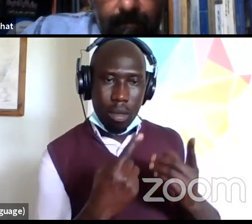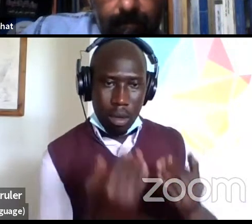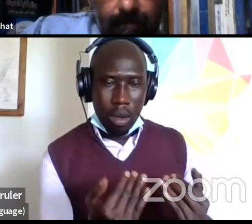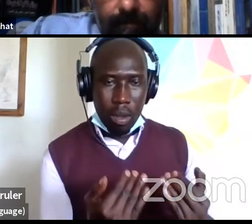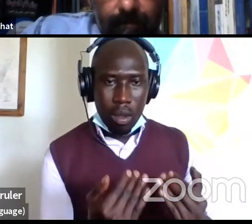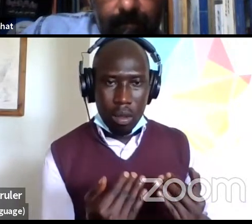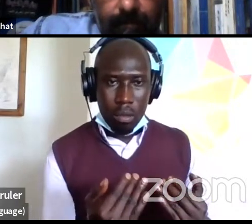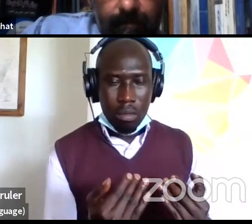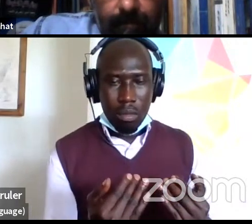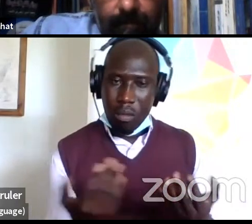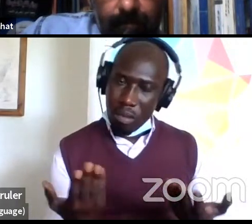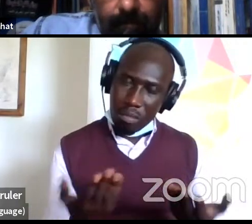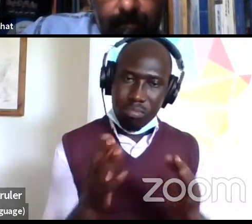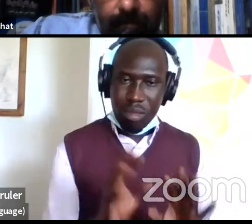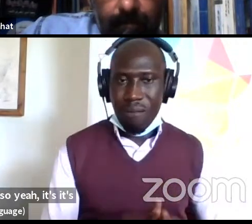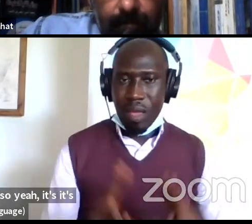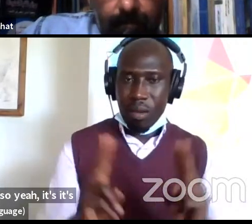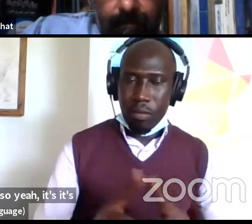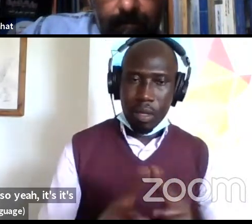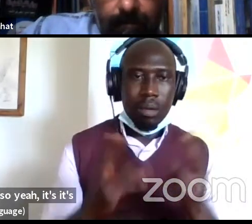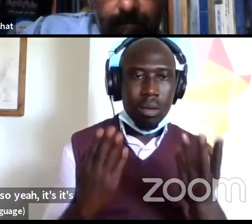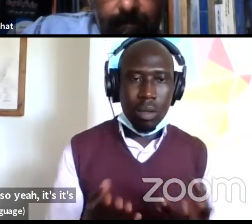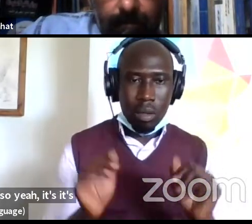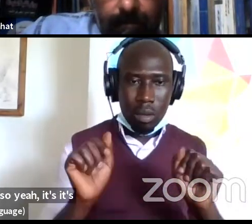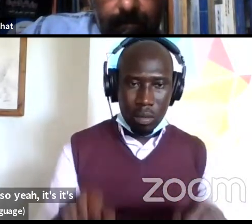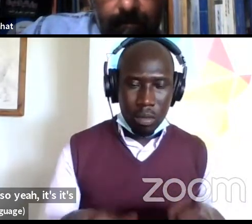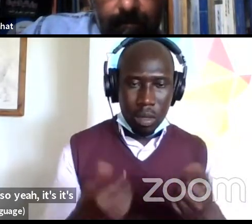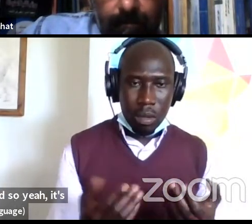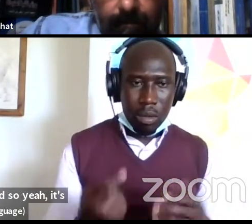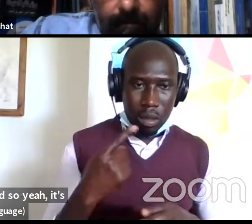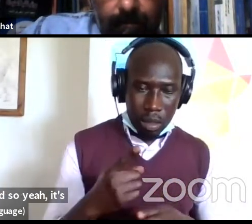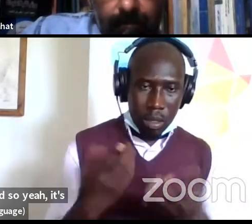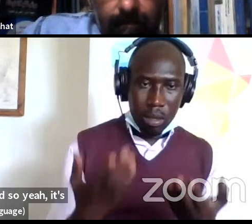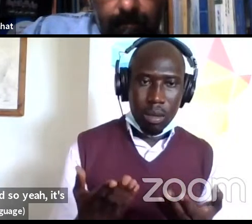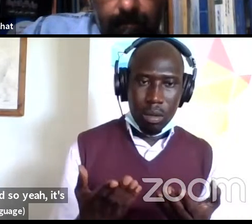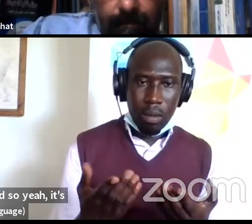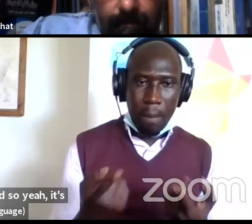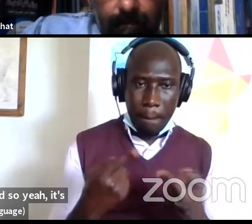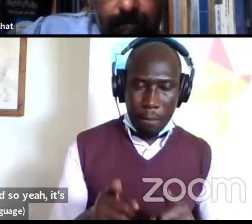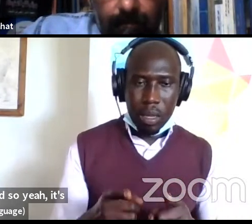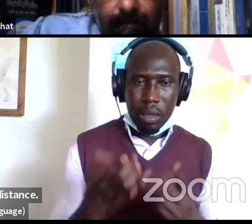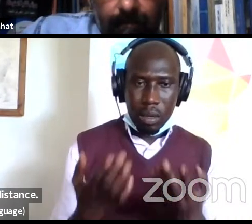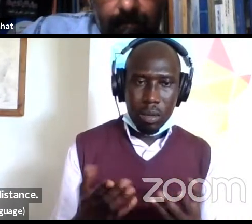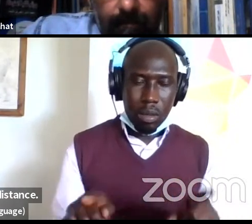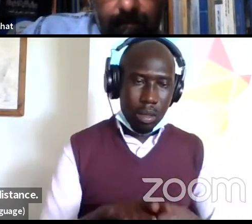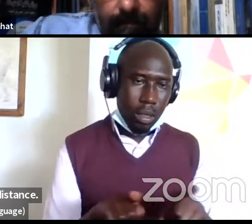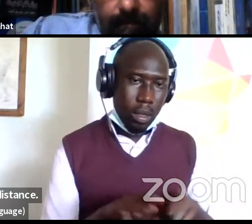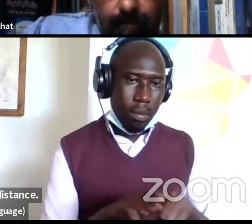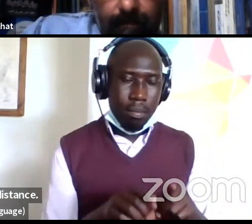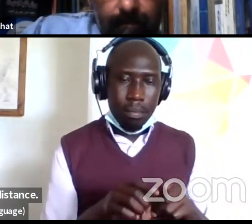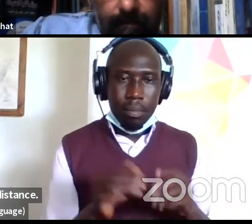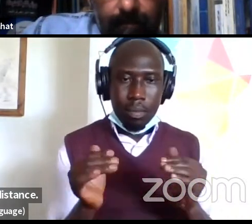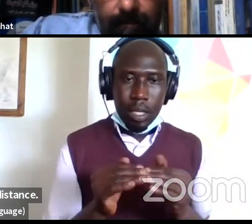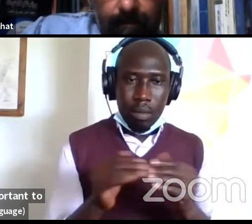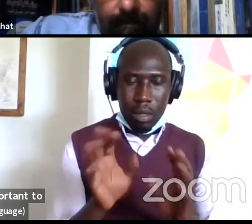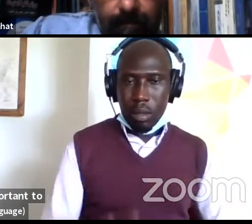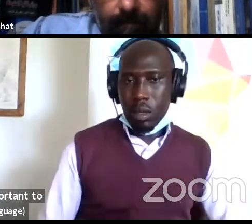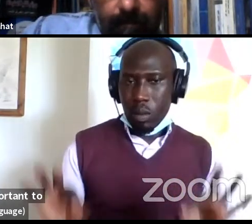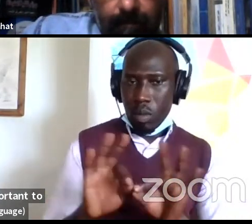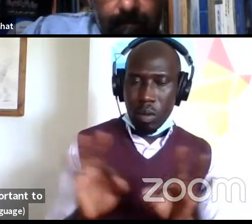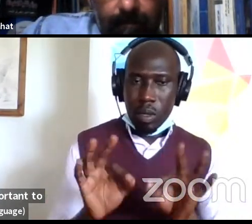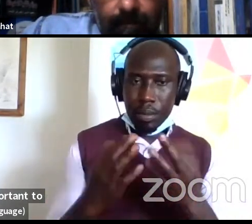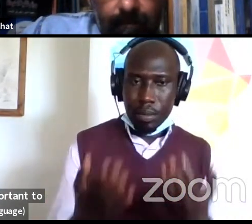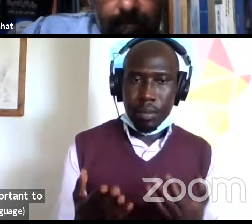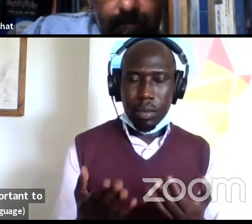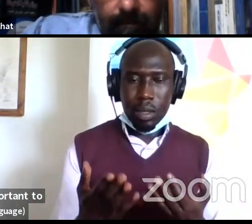yeah, it's very, we can take it very pessimistically, but on the same way, it's very important to document